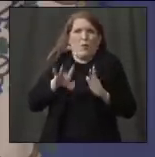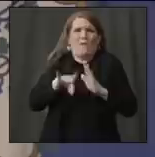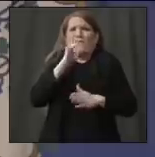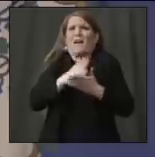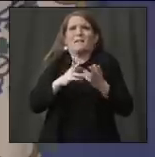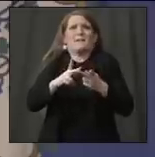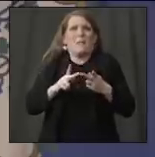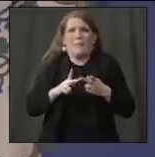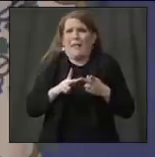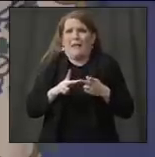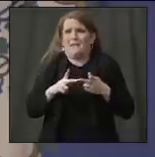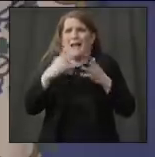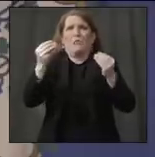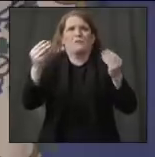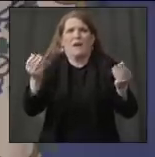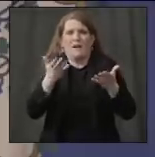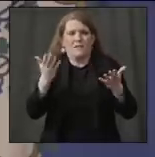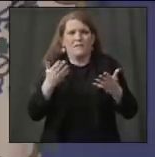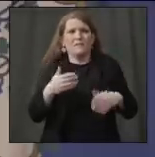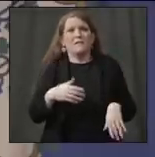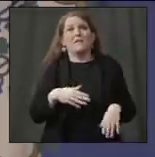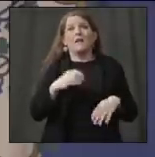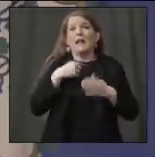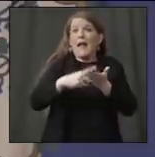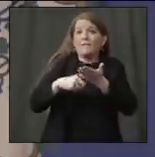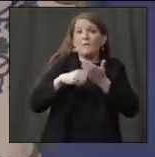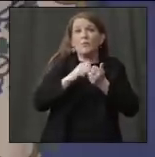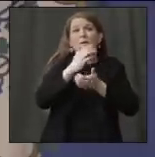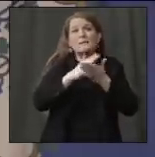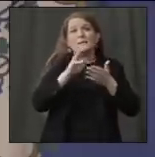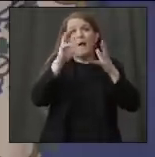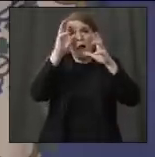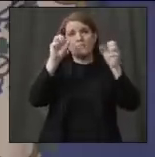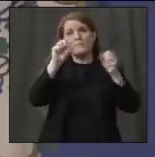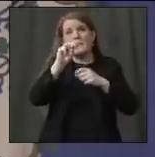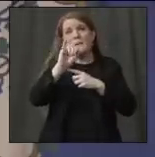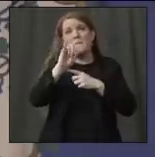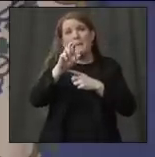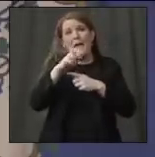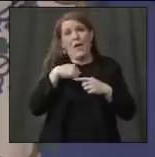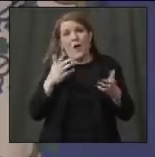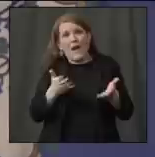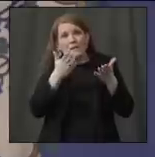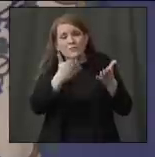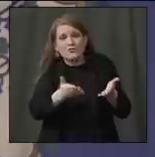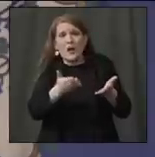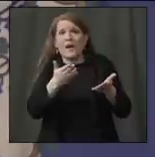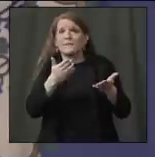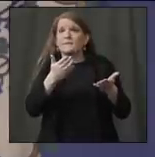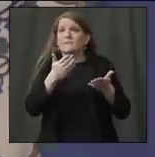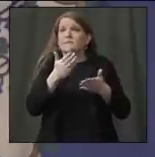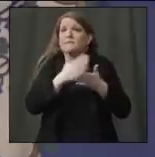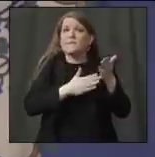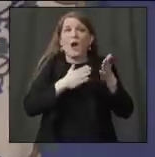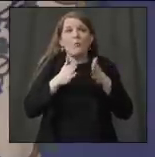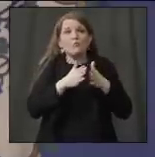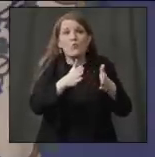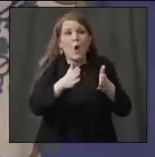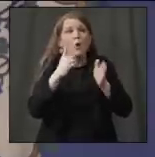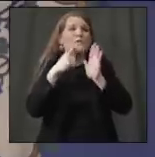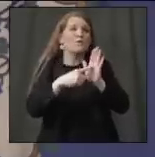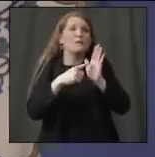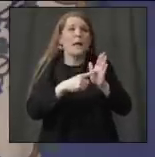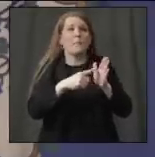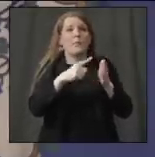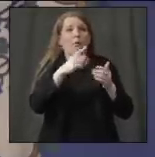warm Saturday, maybe you want to close some of the roads in downtown New Haven or Hartford and make those available for pedestrians